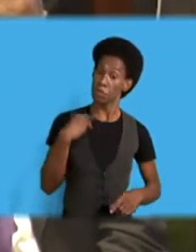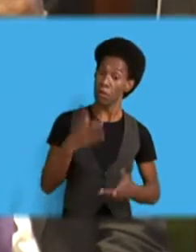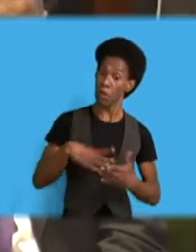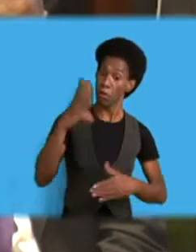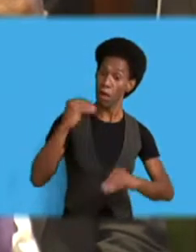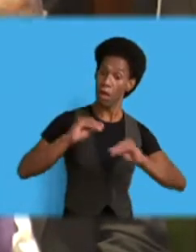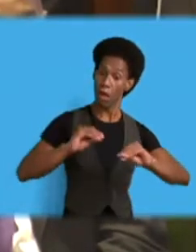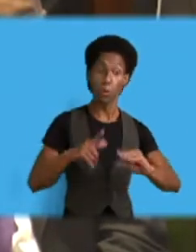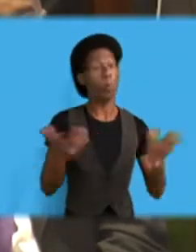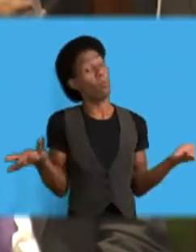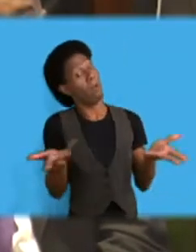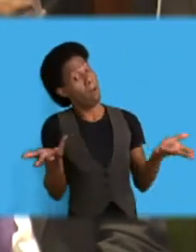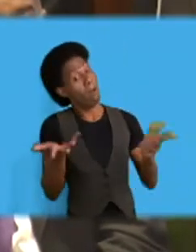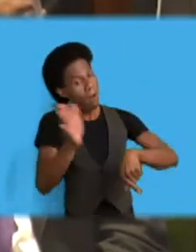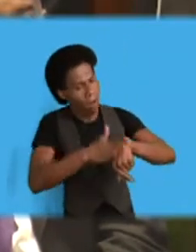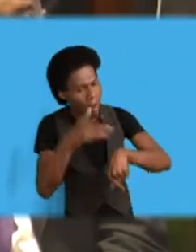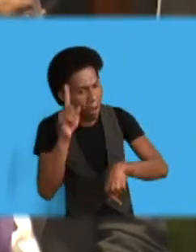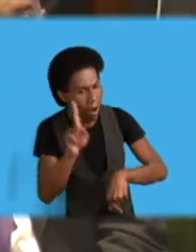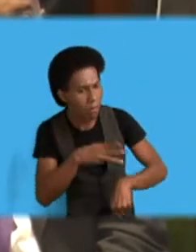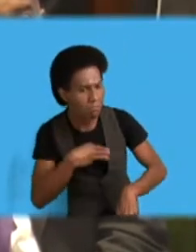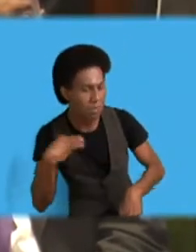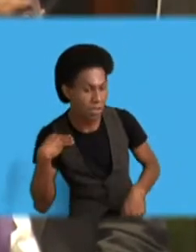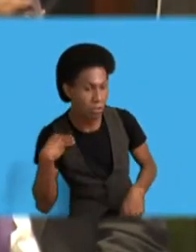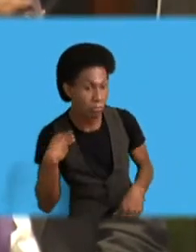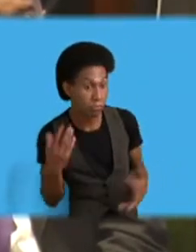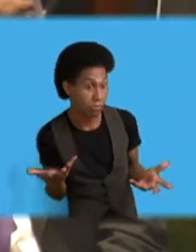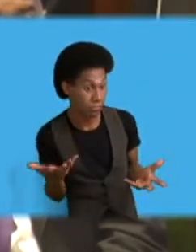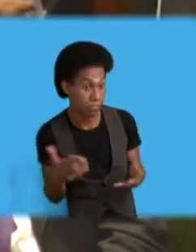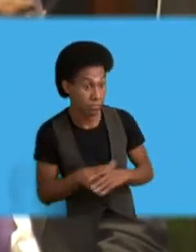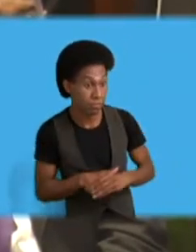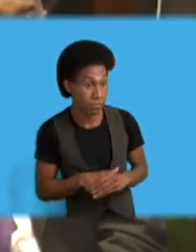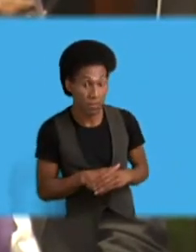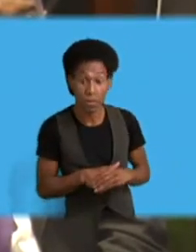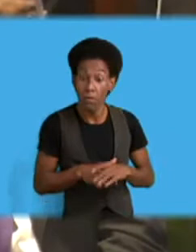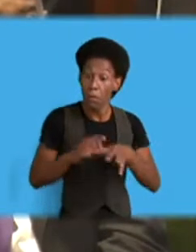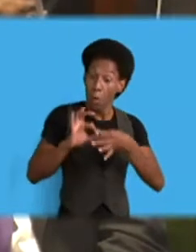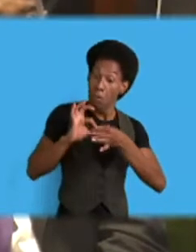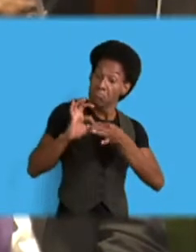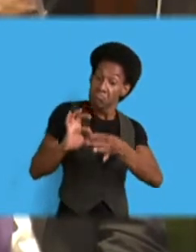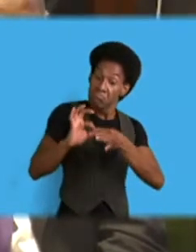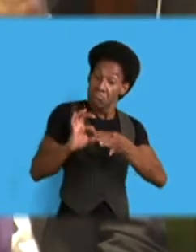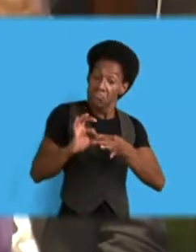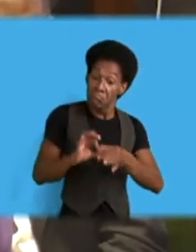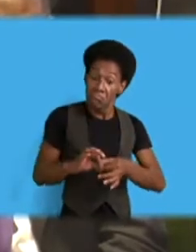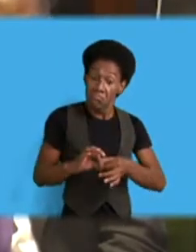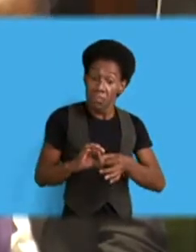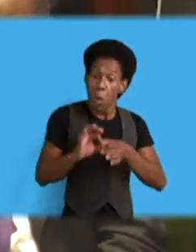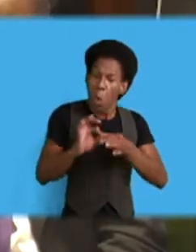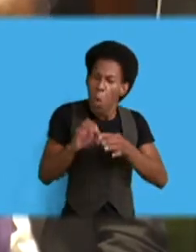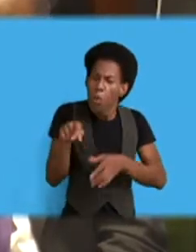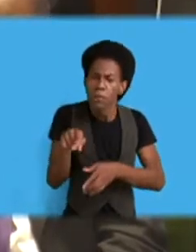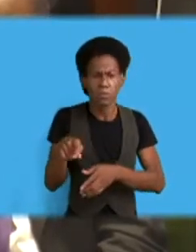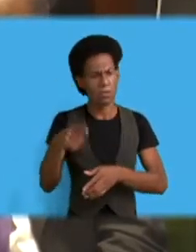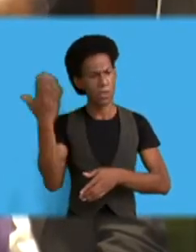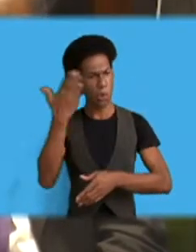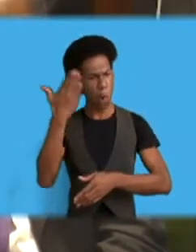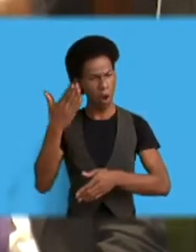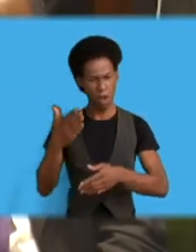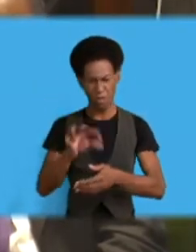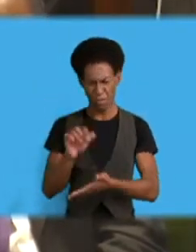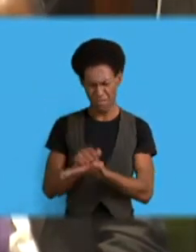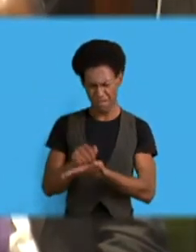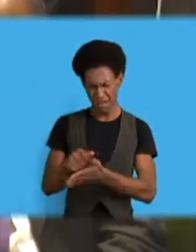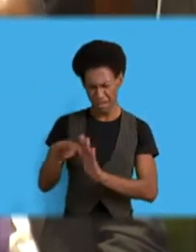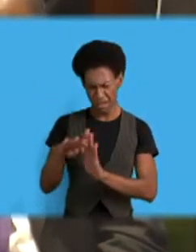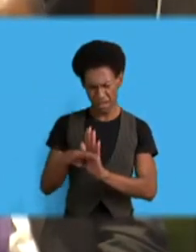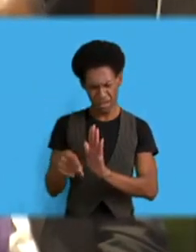schools and school management when their own houses is not in order? We are also appalled, Mr. Deputy Speaker, at the unrealistic